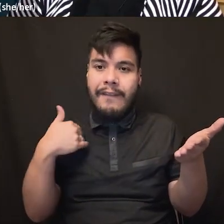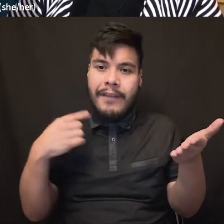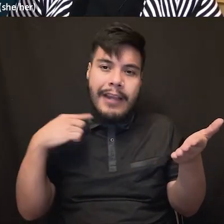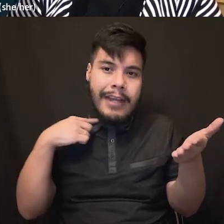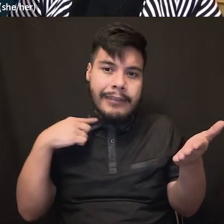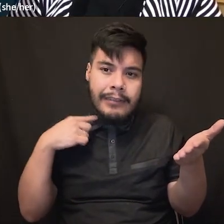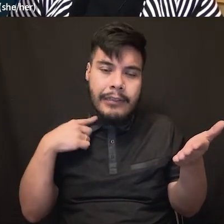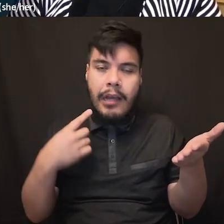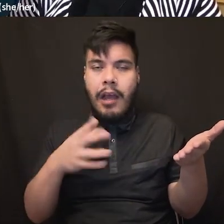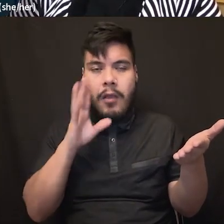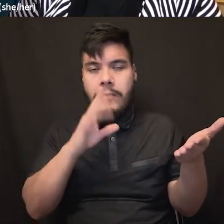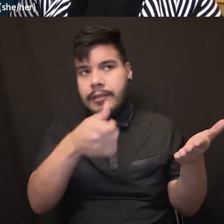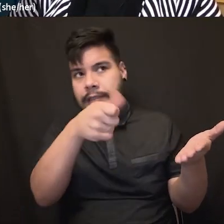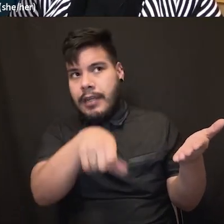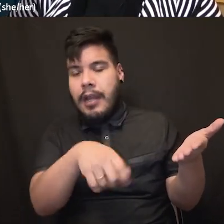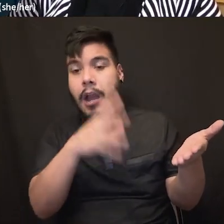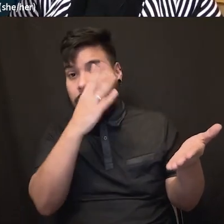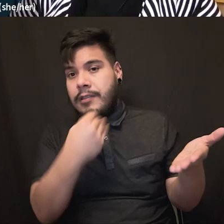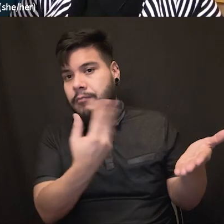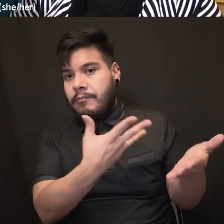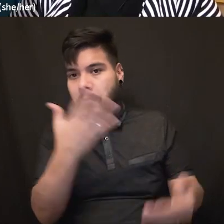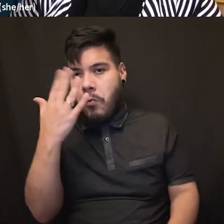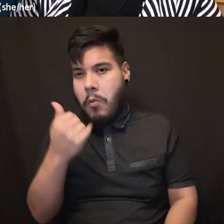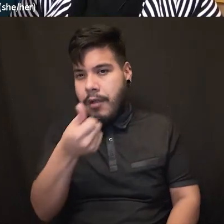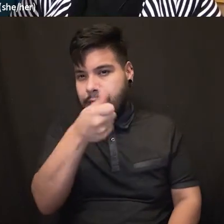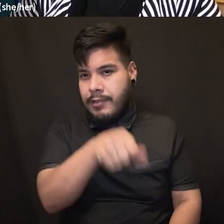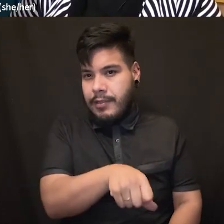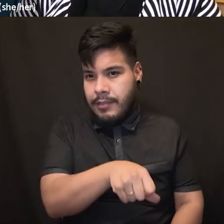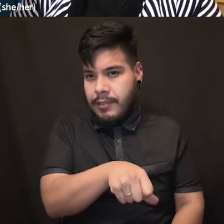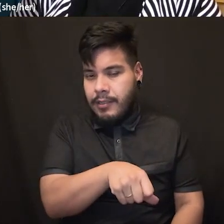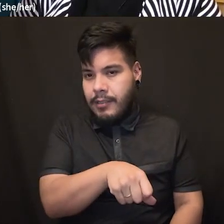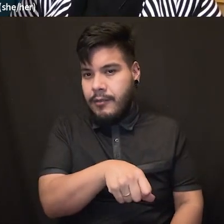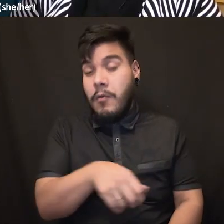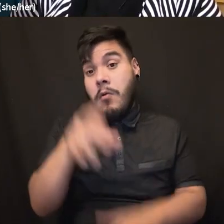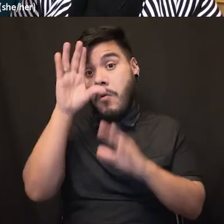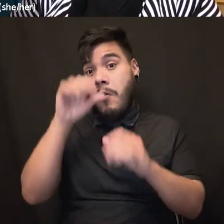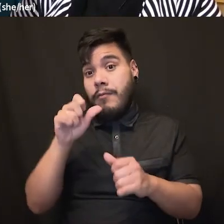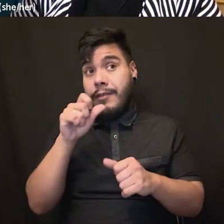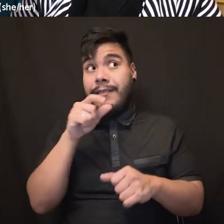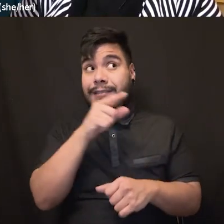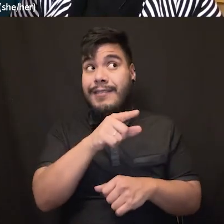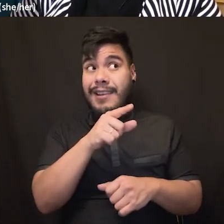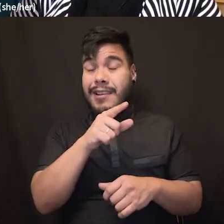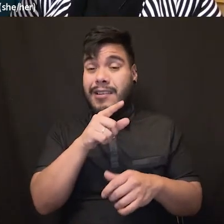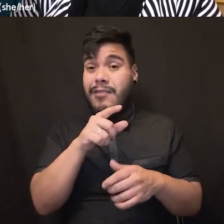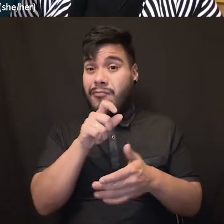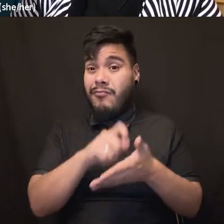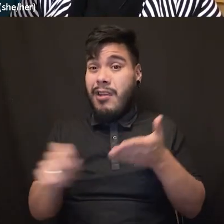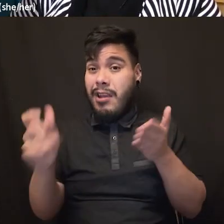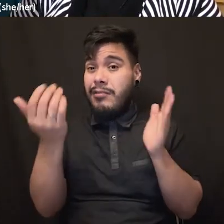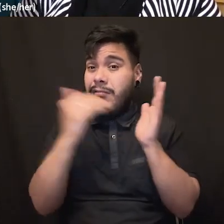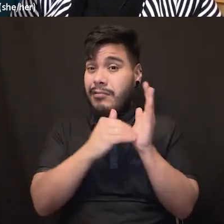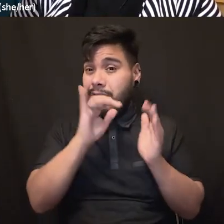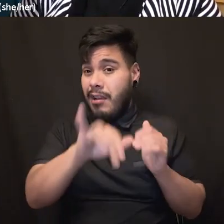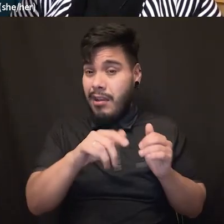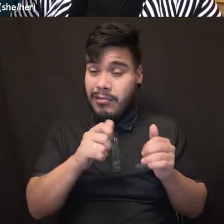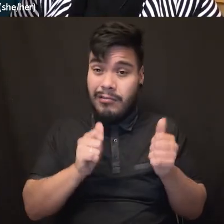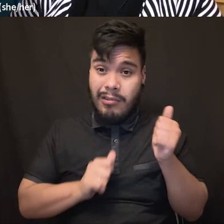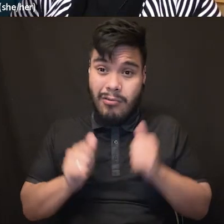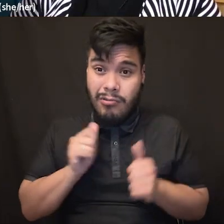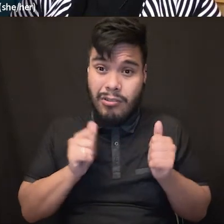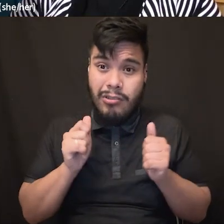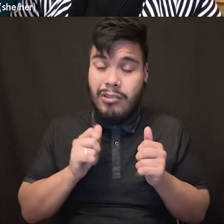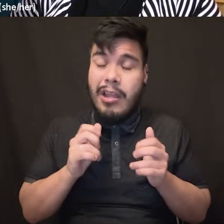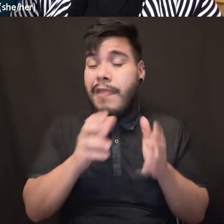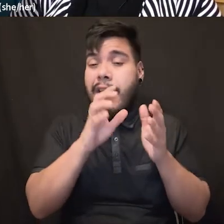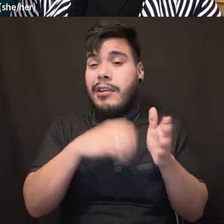I'll say, like, this is why I'm declining this. But in that play that I wrote, they basically rewrote the character. So that's been a chance to